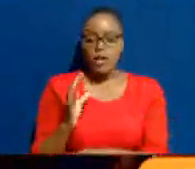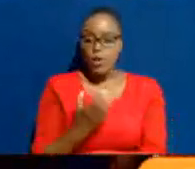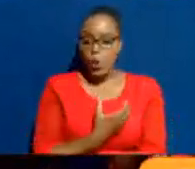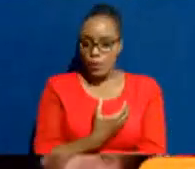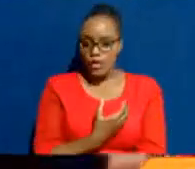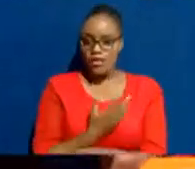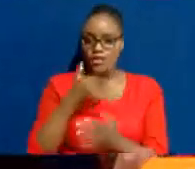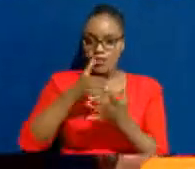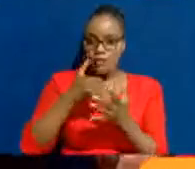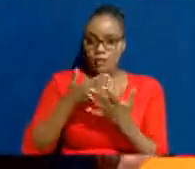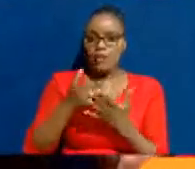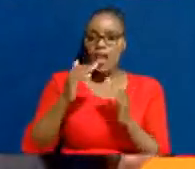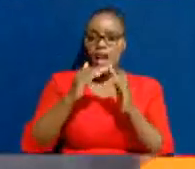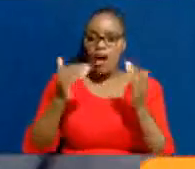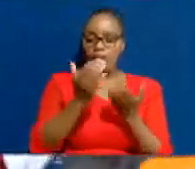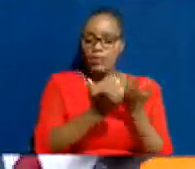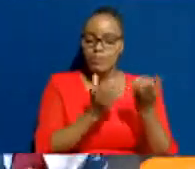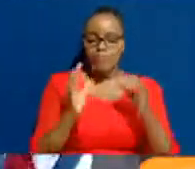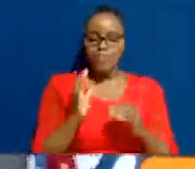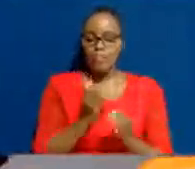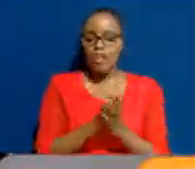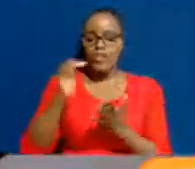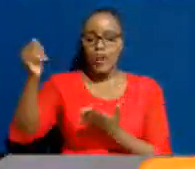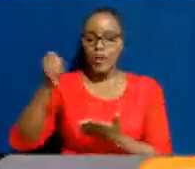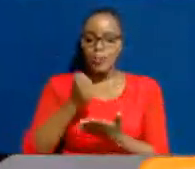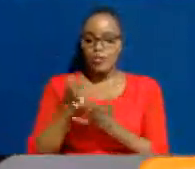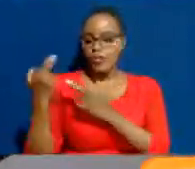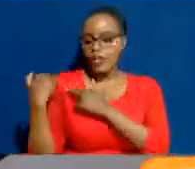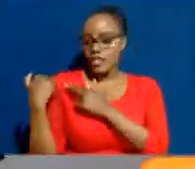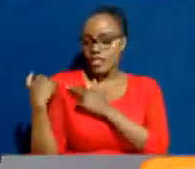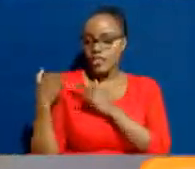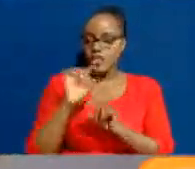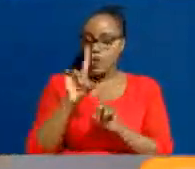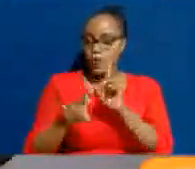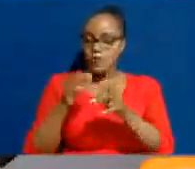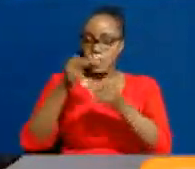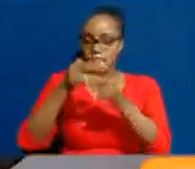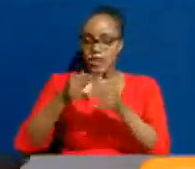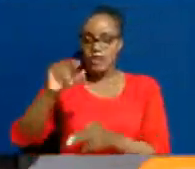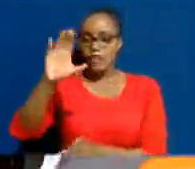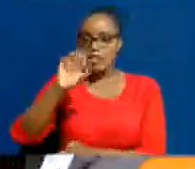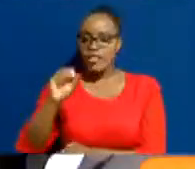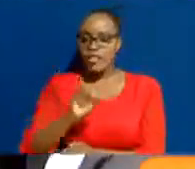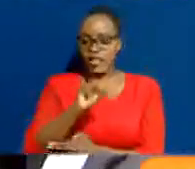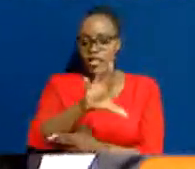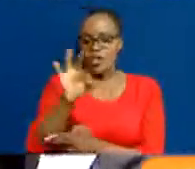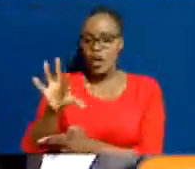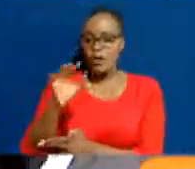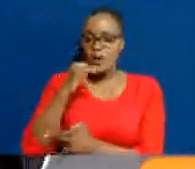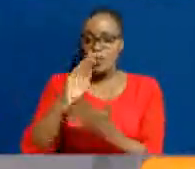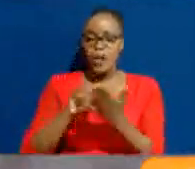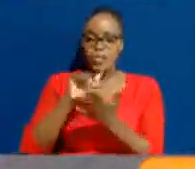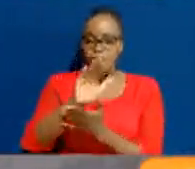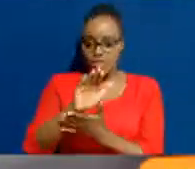including the House Business Committee and the Committee on Appointment, responsible for the vetting of the names of Cabinet Secretary nominees already submitted